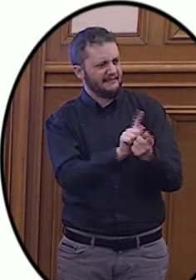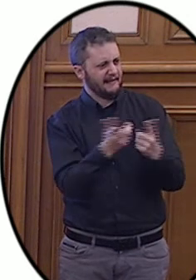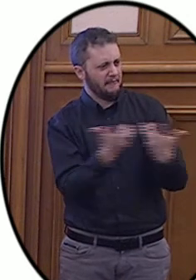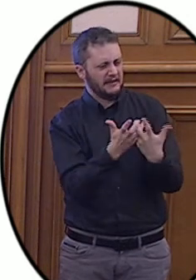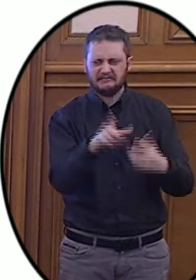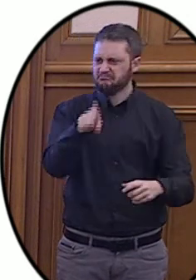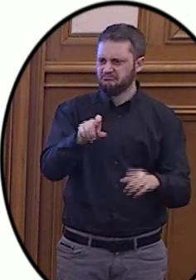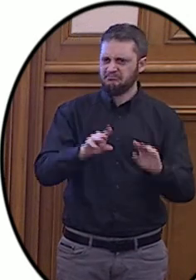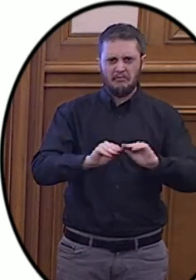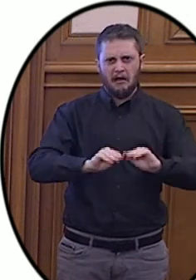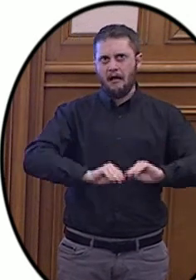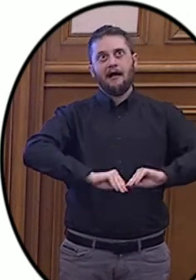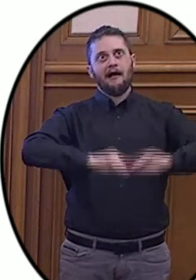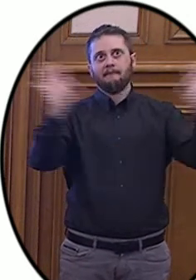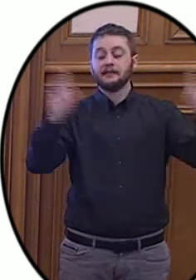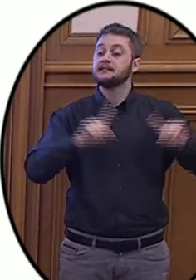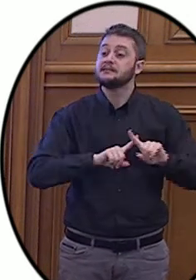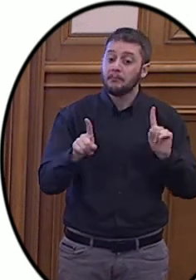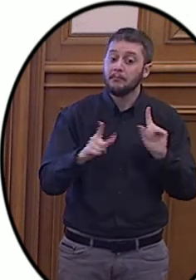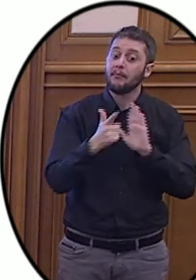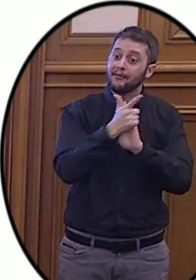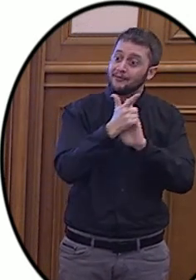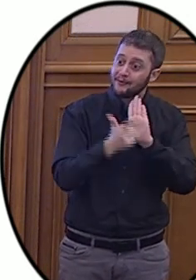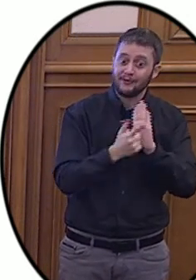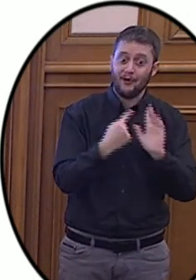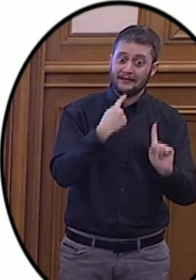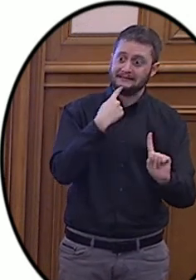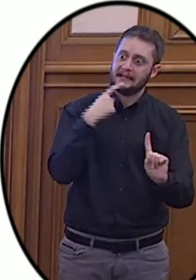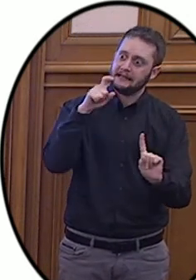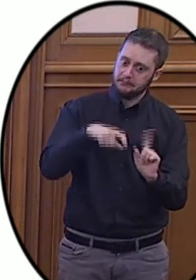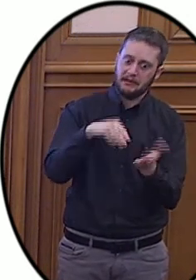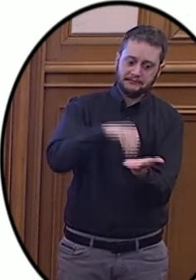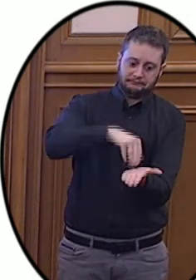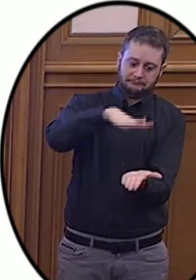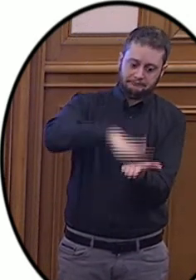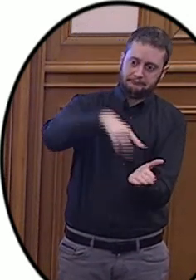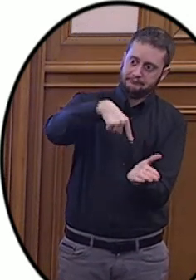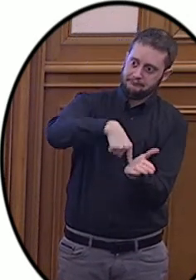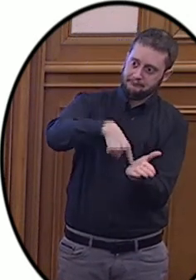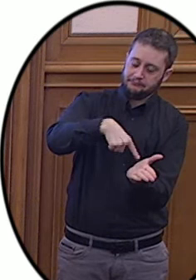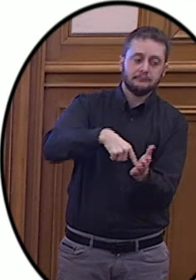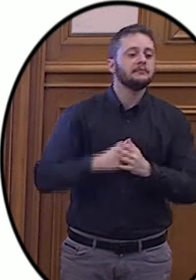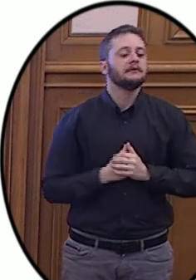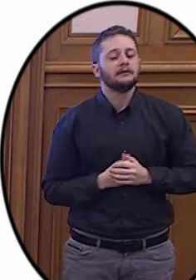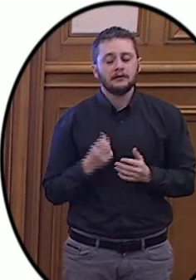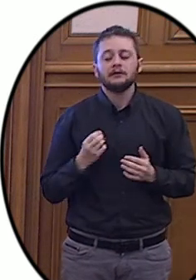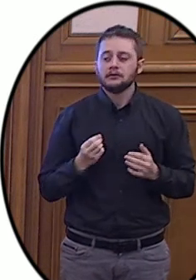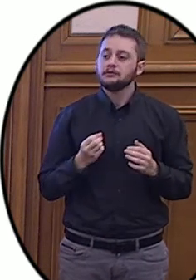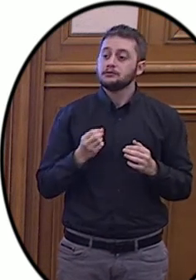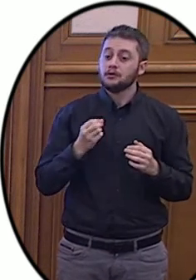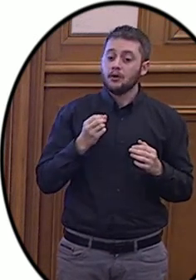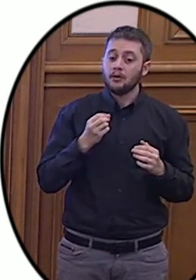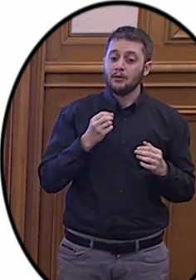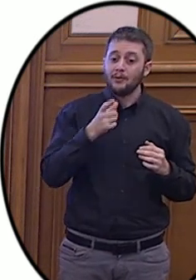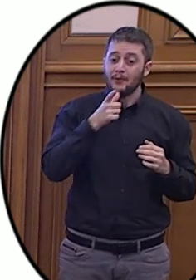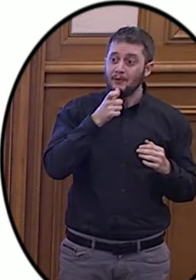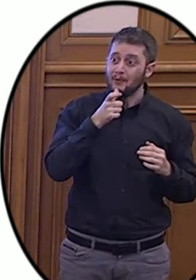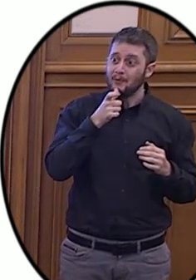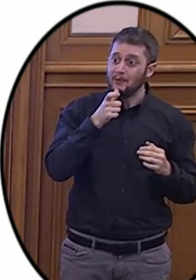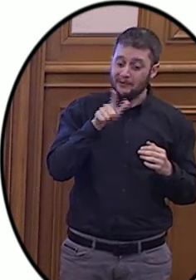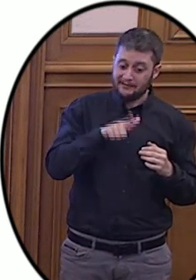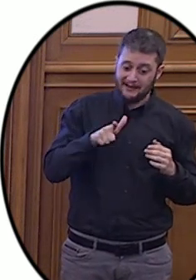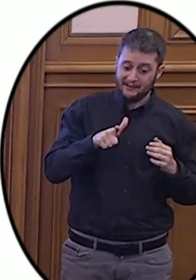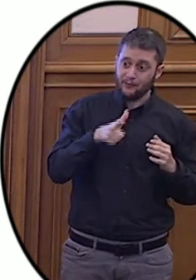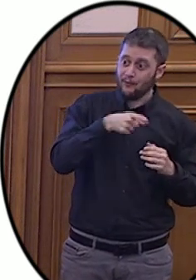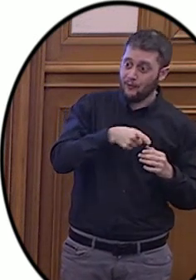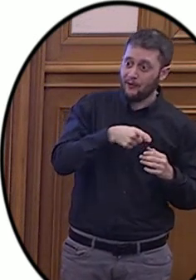law really sets things up for the housing provider not to assume